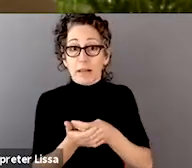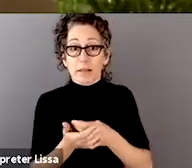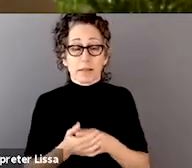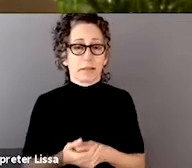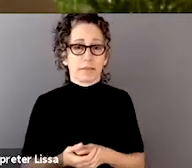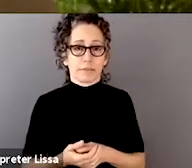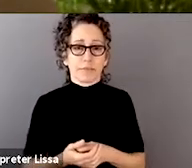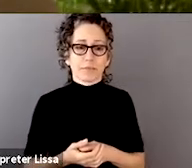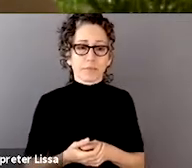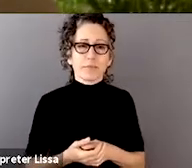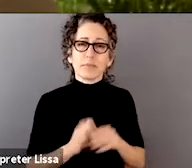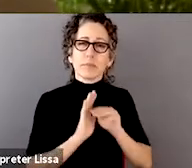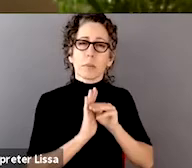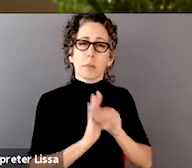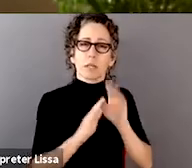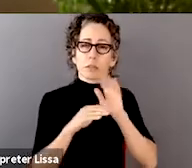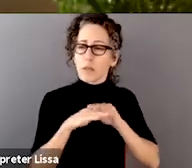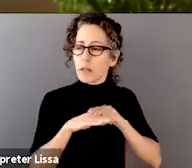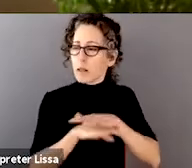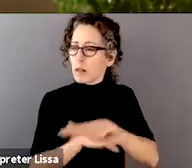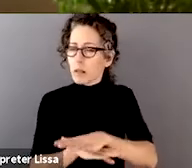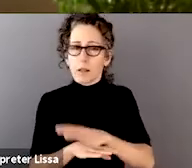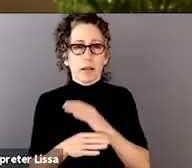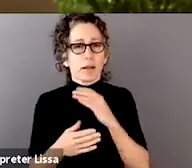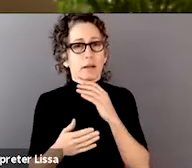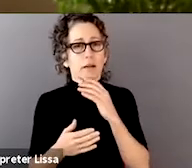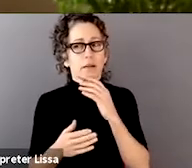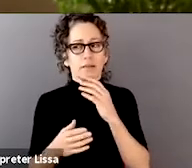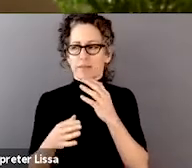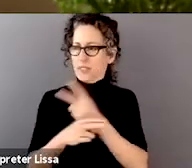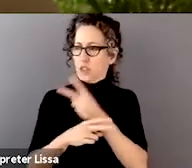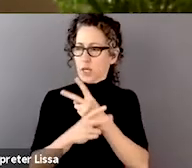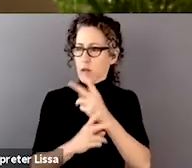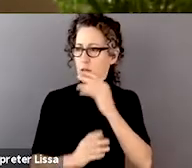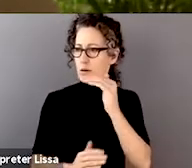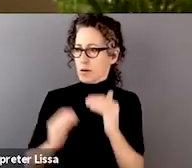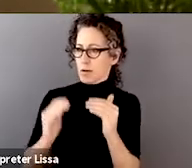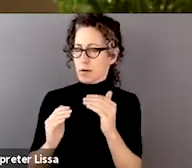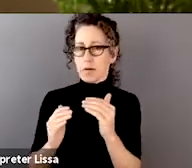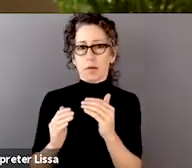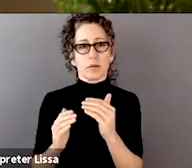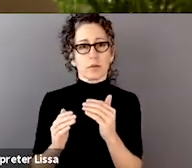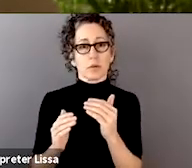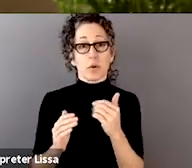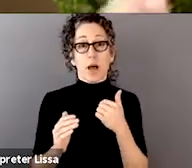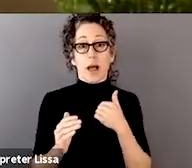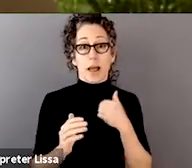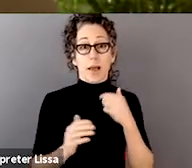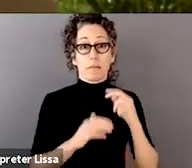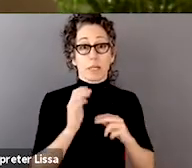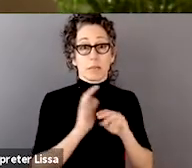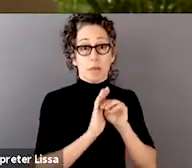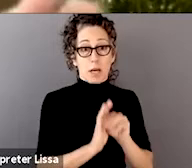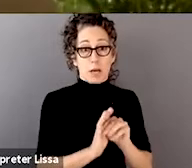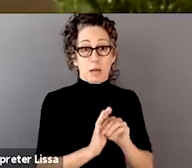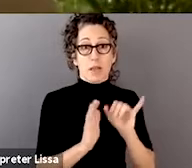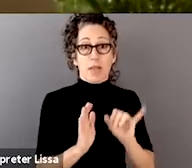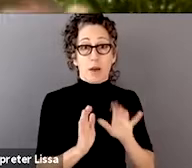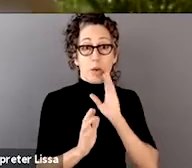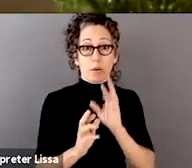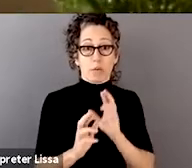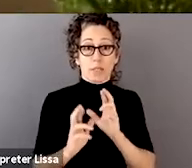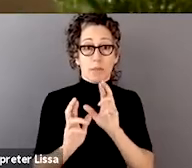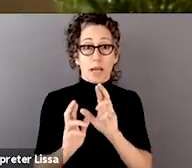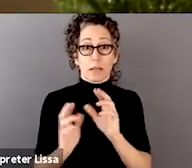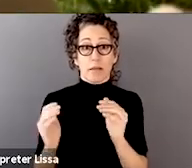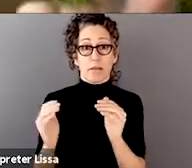all these things, equity is important. So the work that I do is about building models that respect fairness